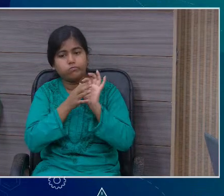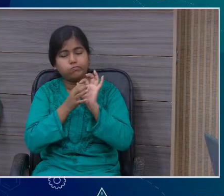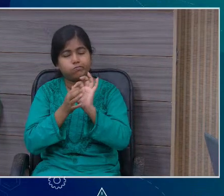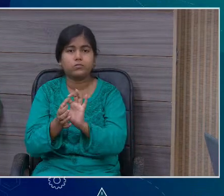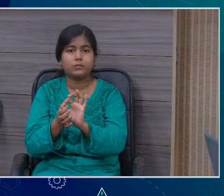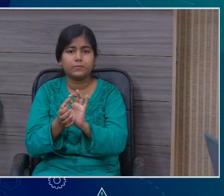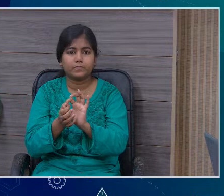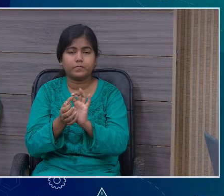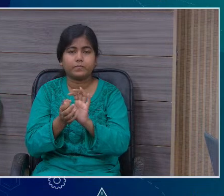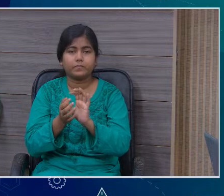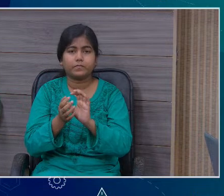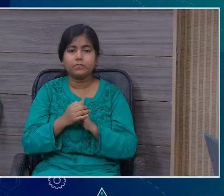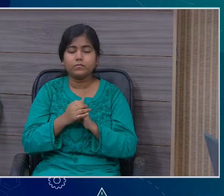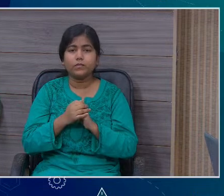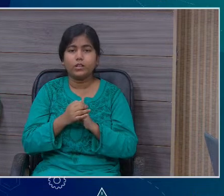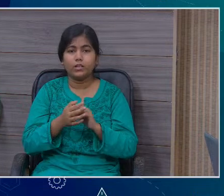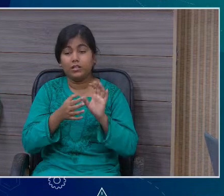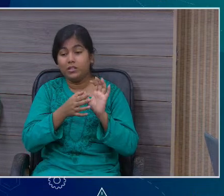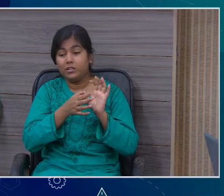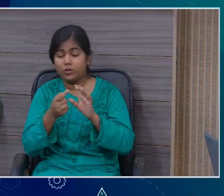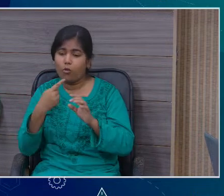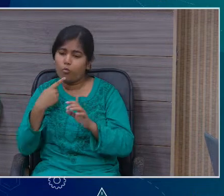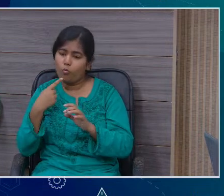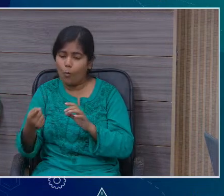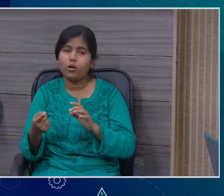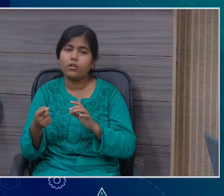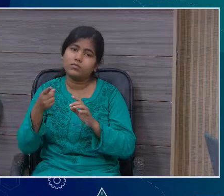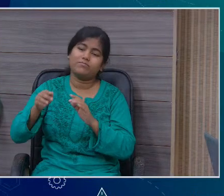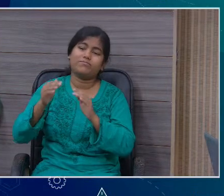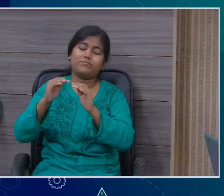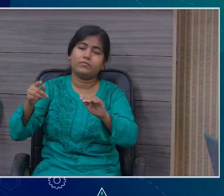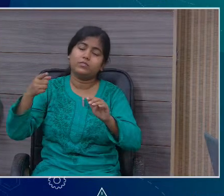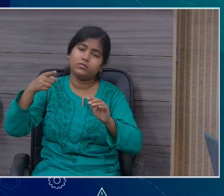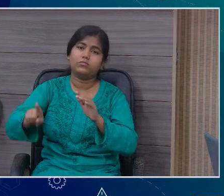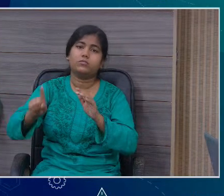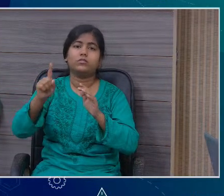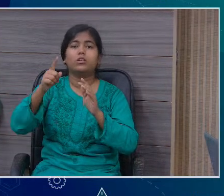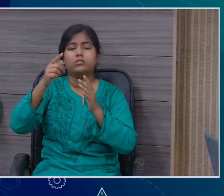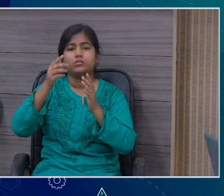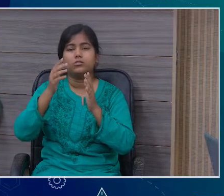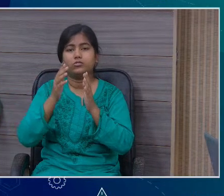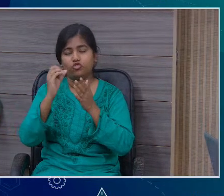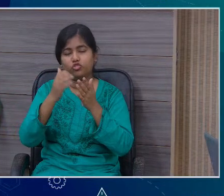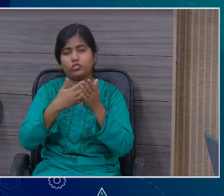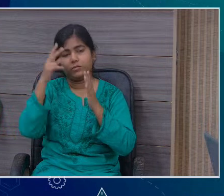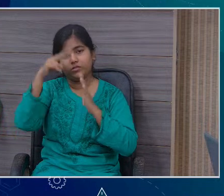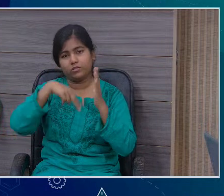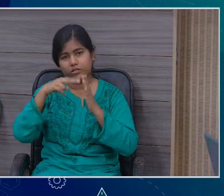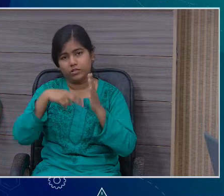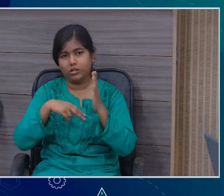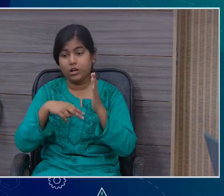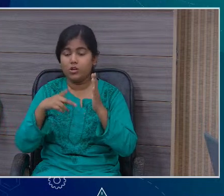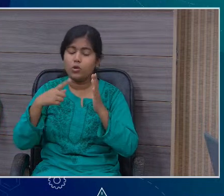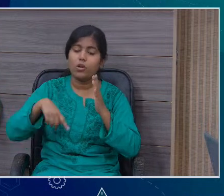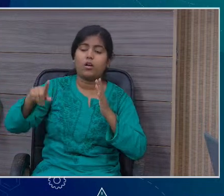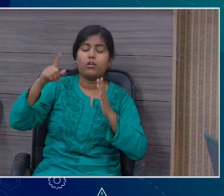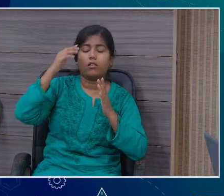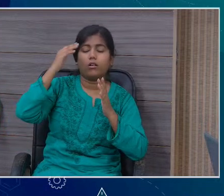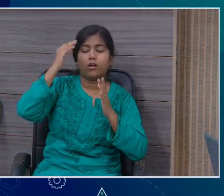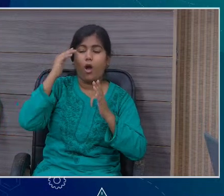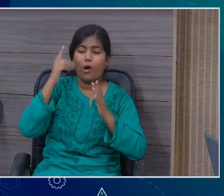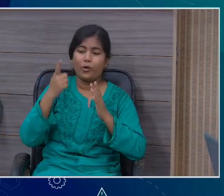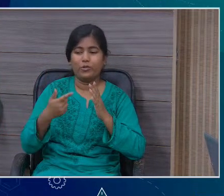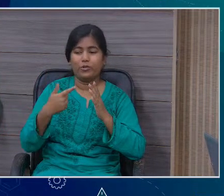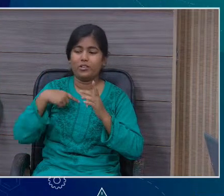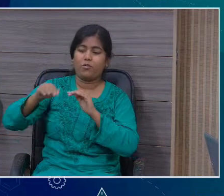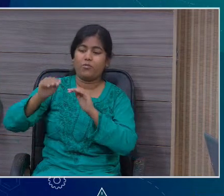teacher feels like, to read the chapter, to follow the instructions, so that the teacher knows that every student has followed the instruction or